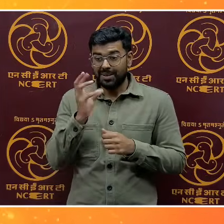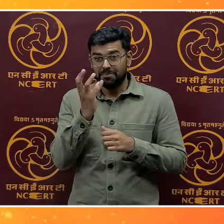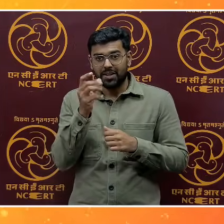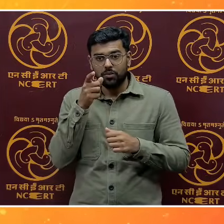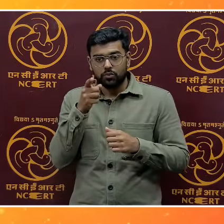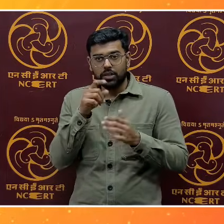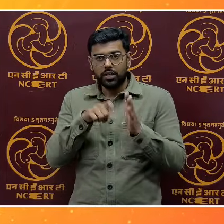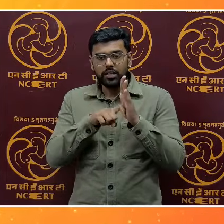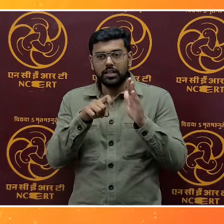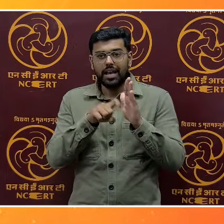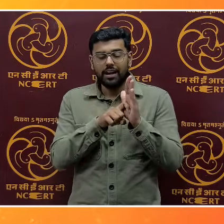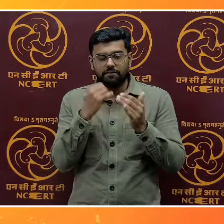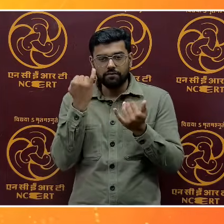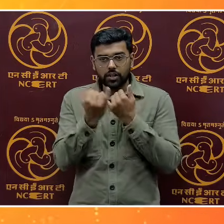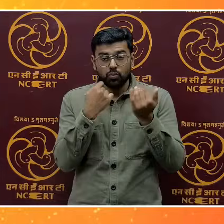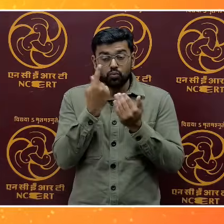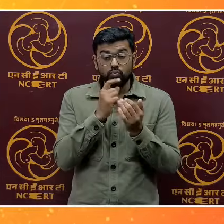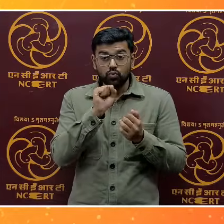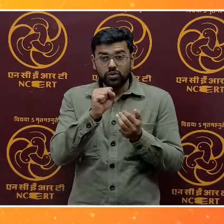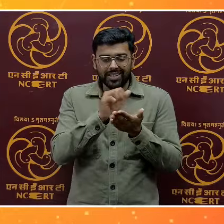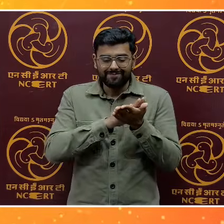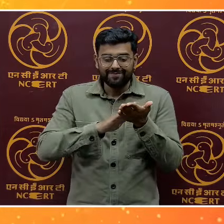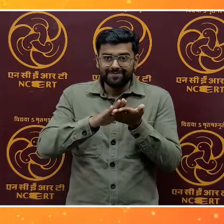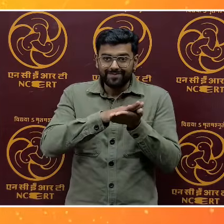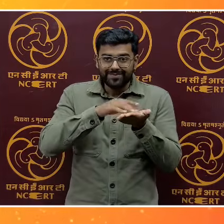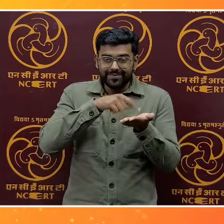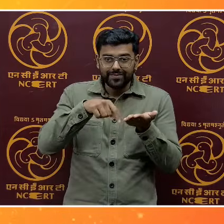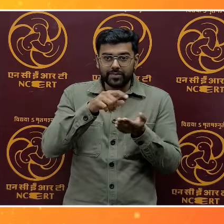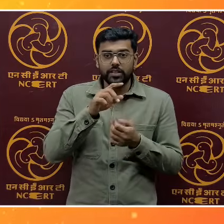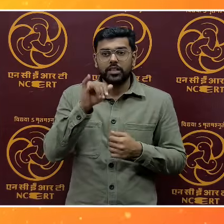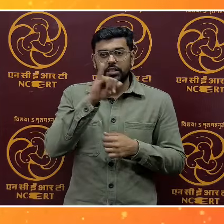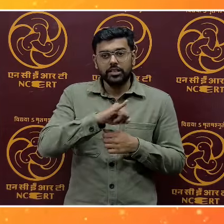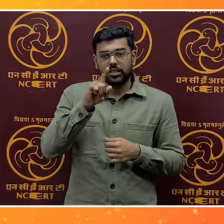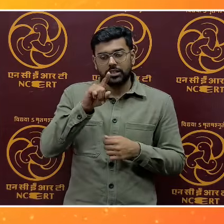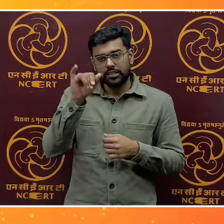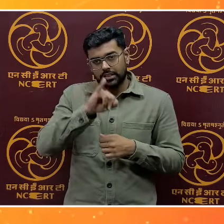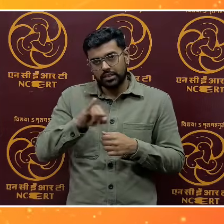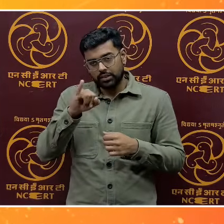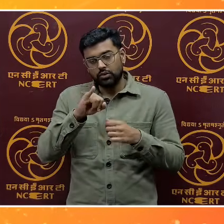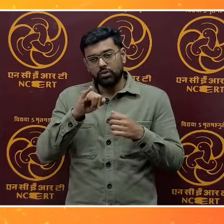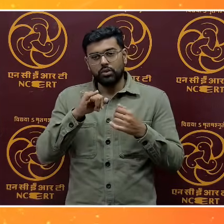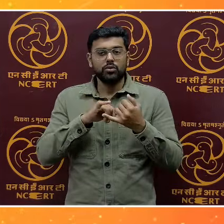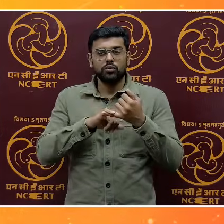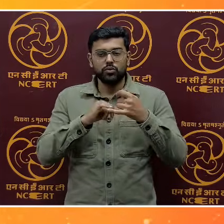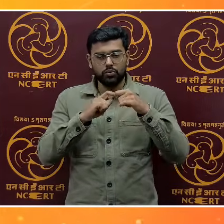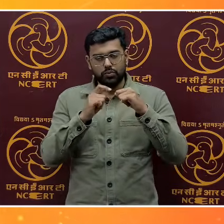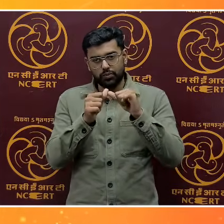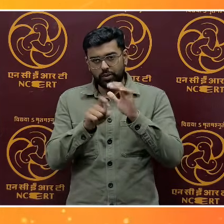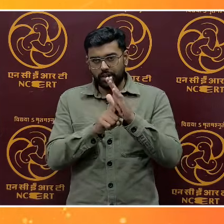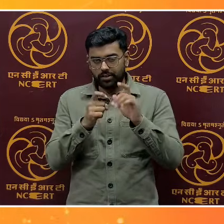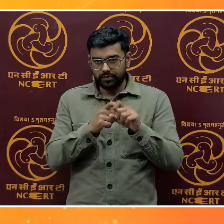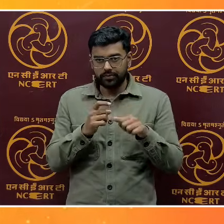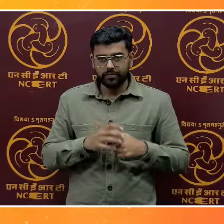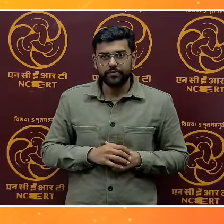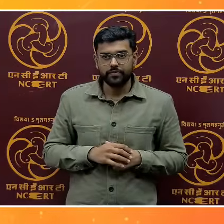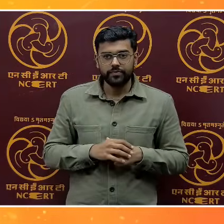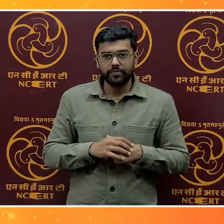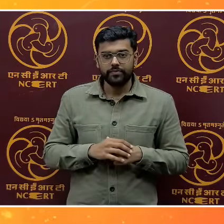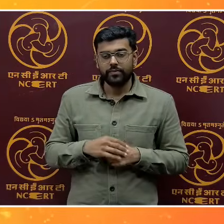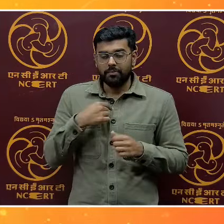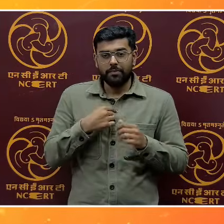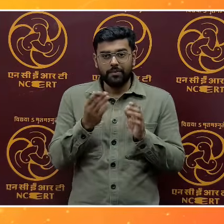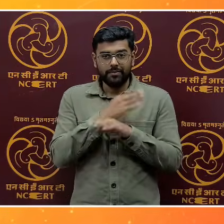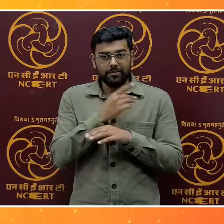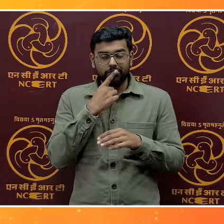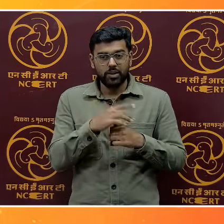sphere whose surface area is 616 centimeter square. Okay. So, surface area of sphere, as I told